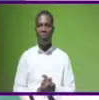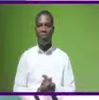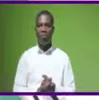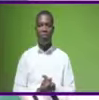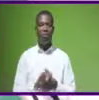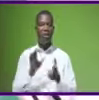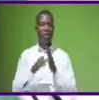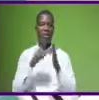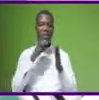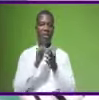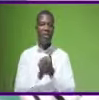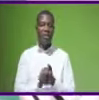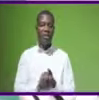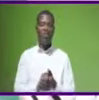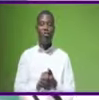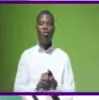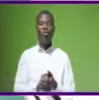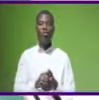kujo